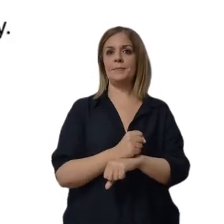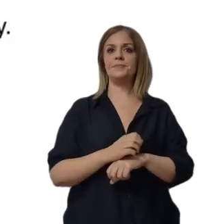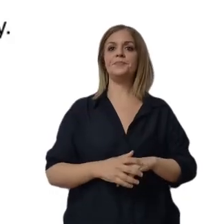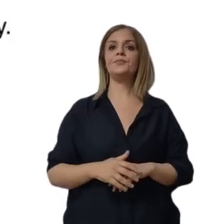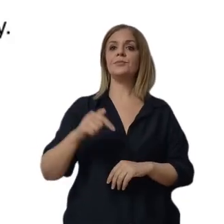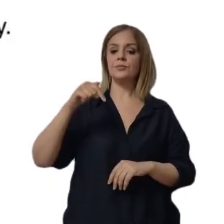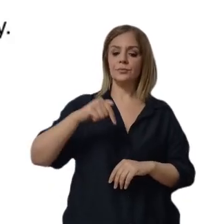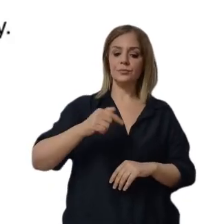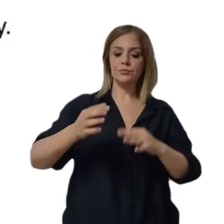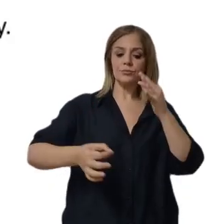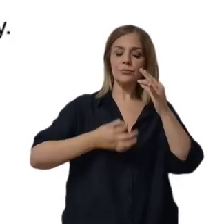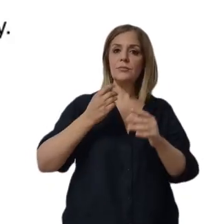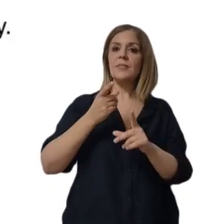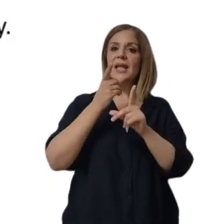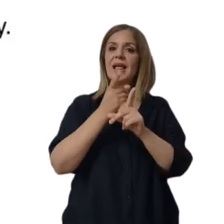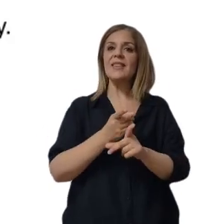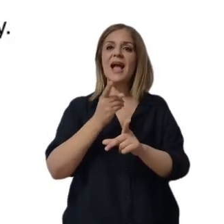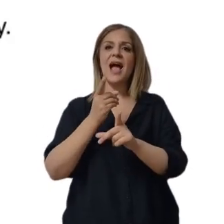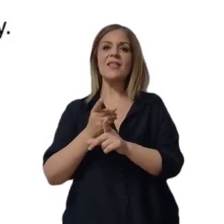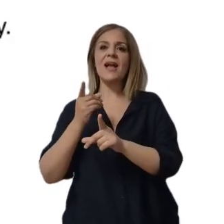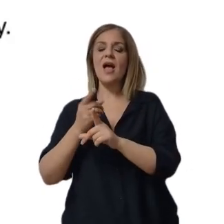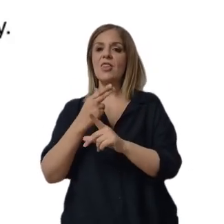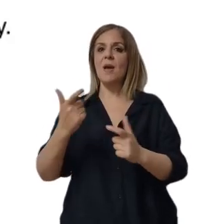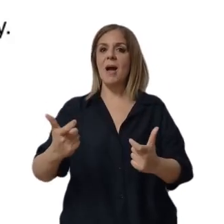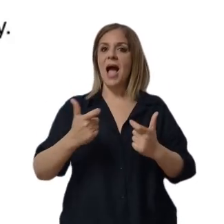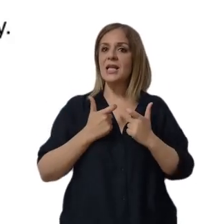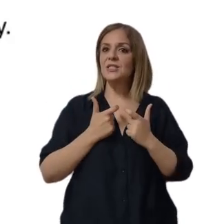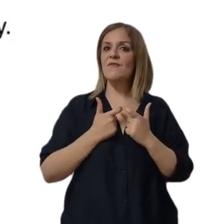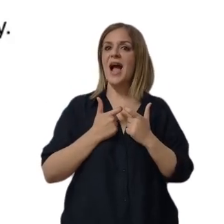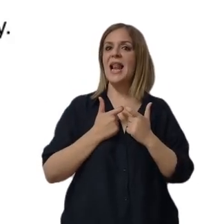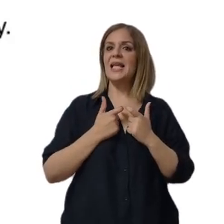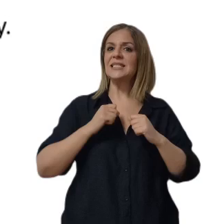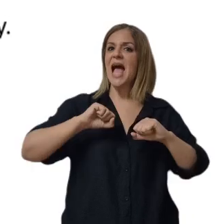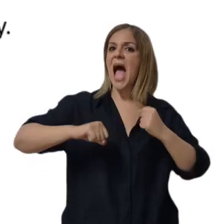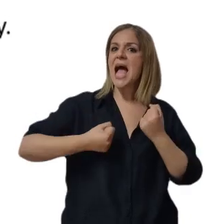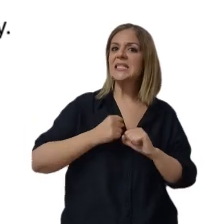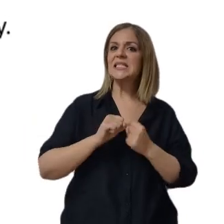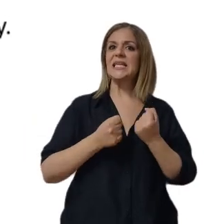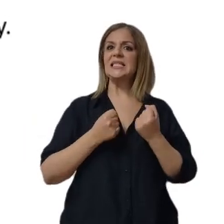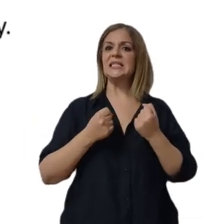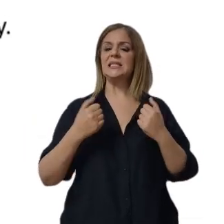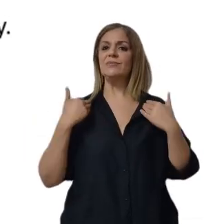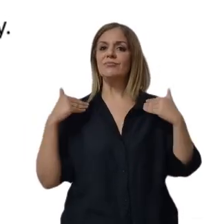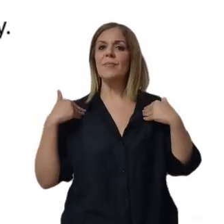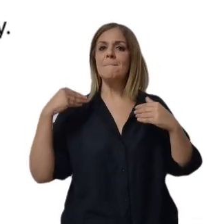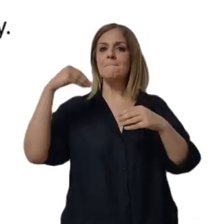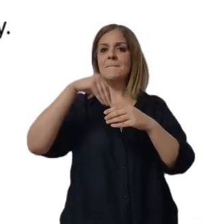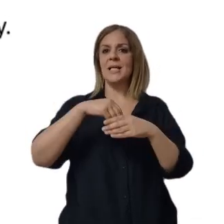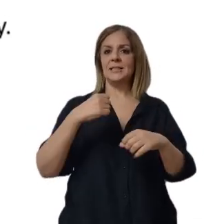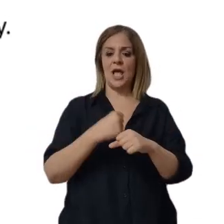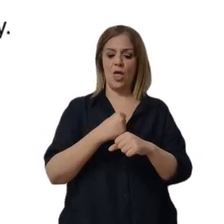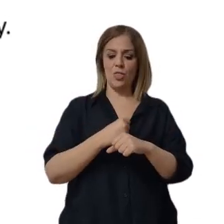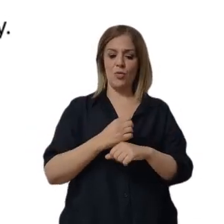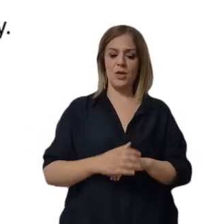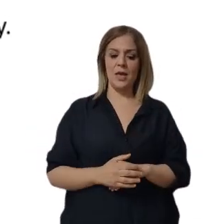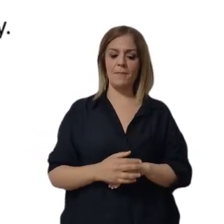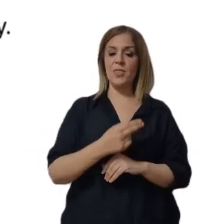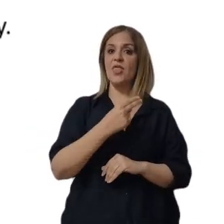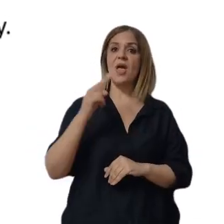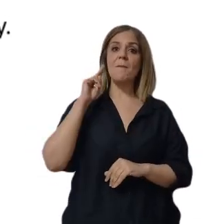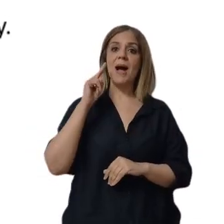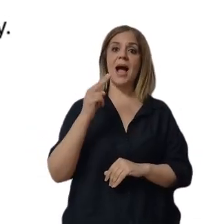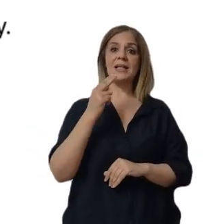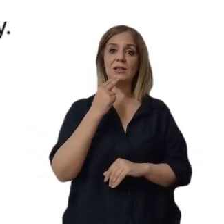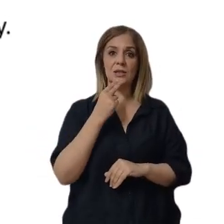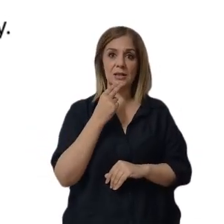Now we go more in the specific of safety drills in workplaces for deaf